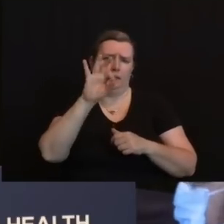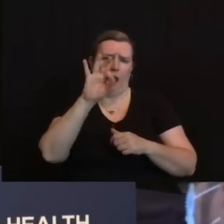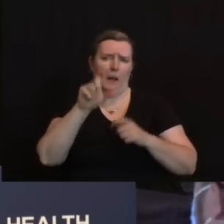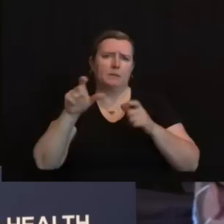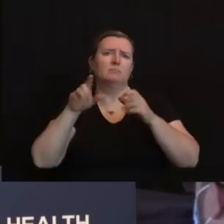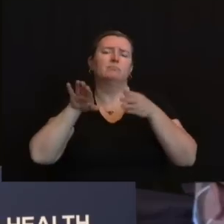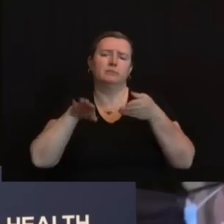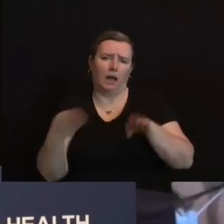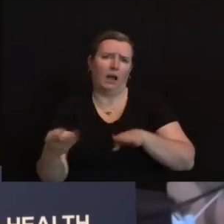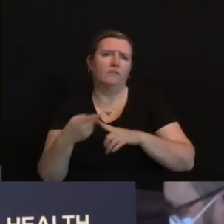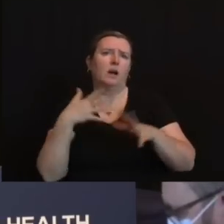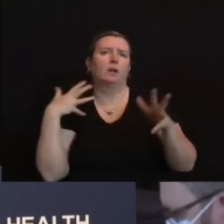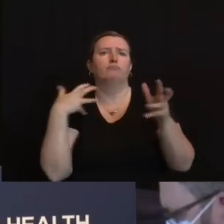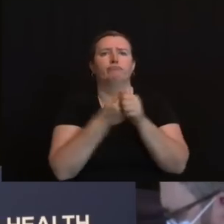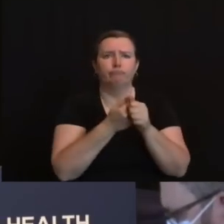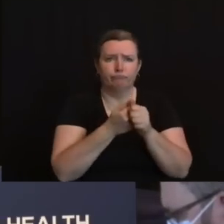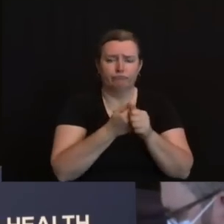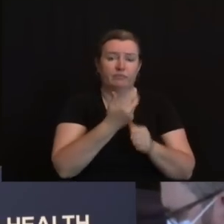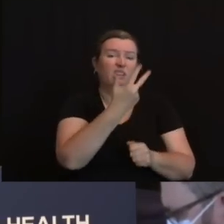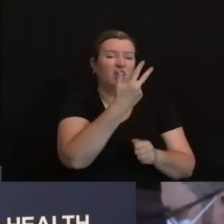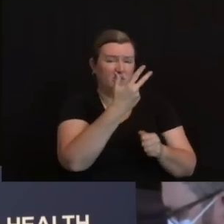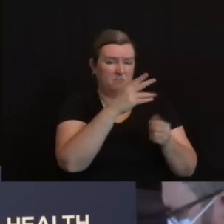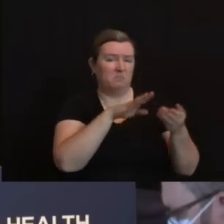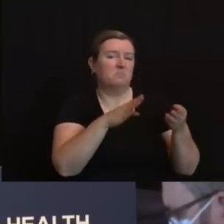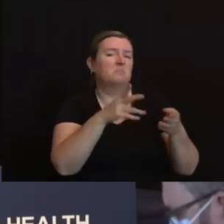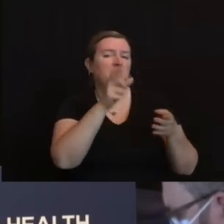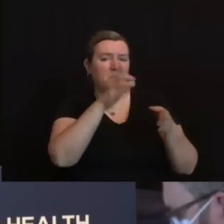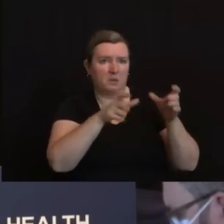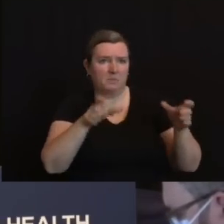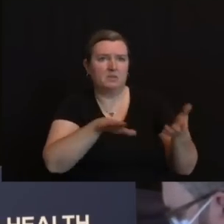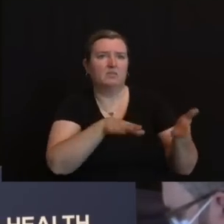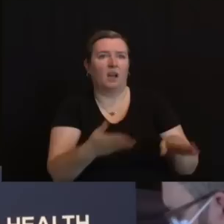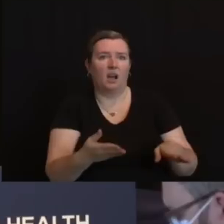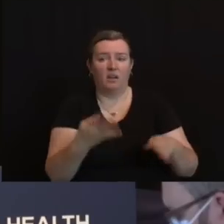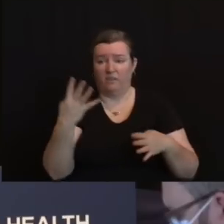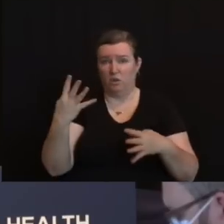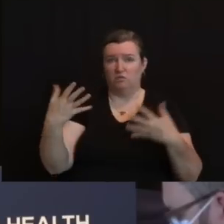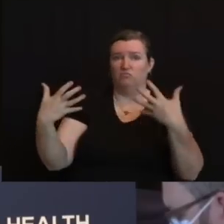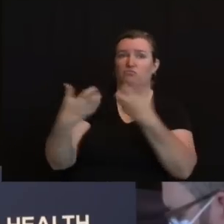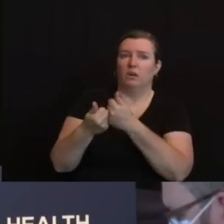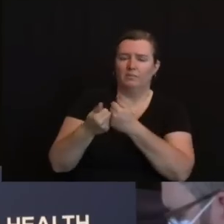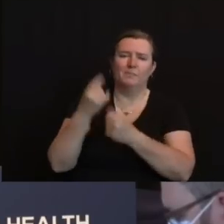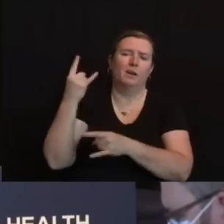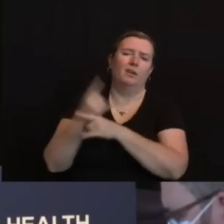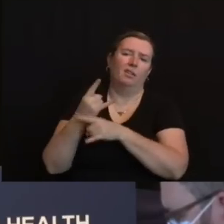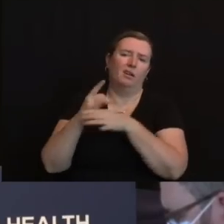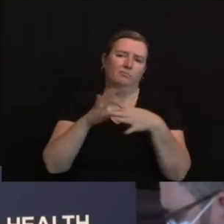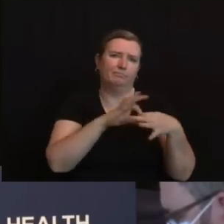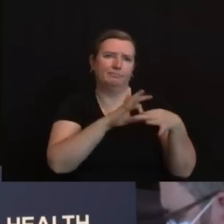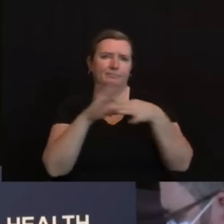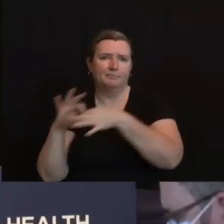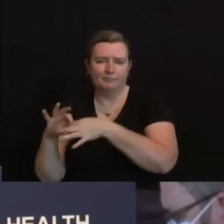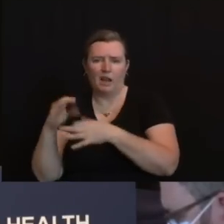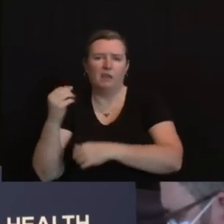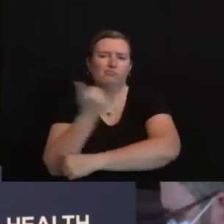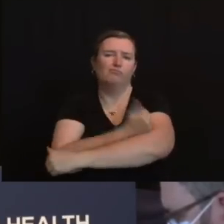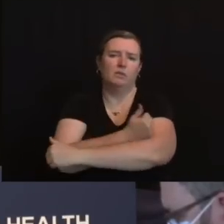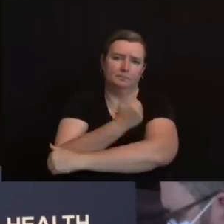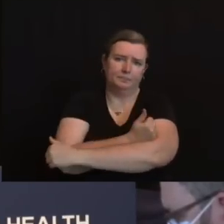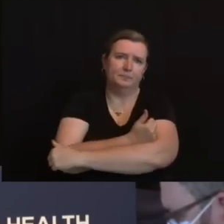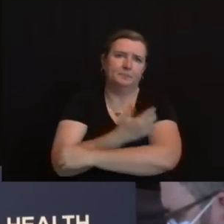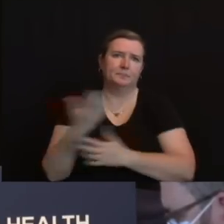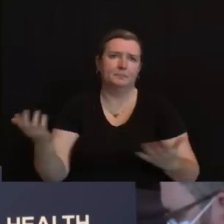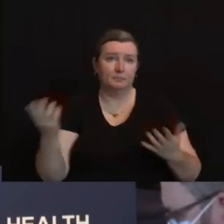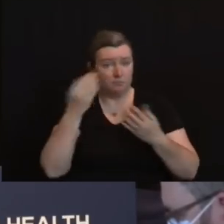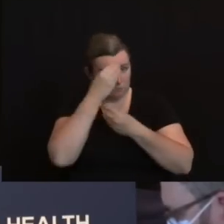in the death of 13 people. 4 of those crashes were alcohol and drug related. And I'm just letting you know